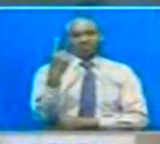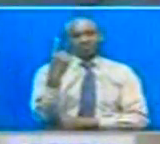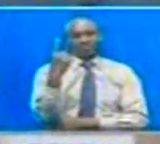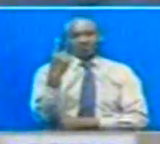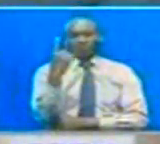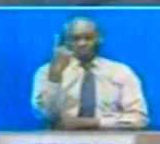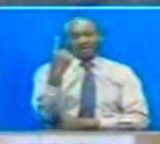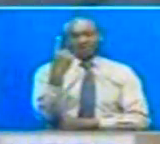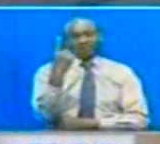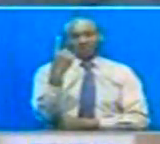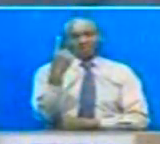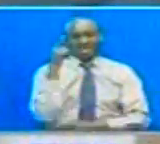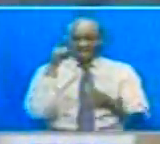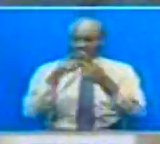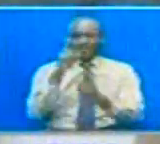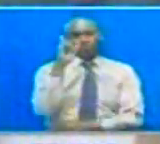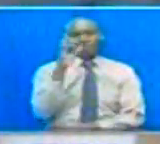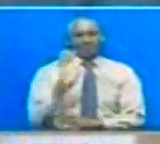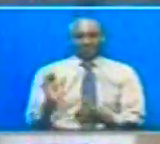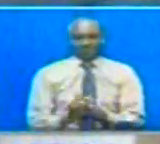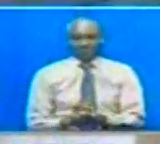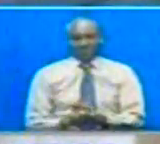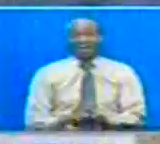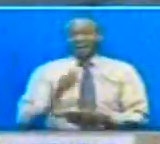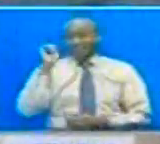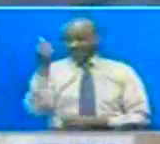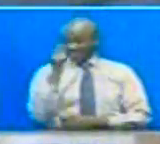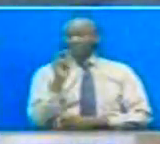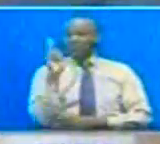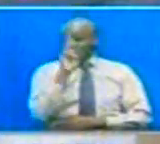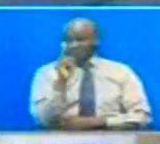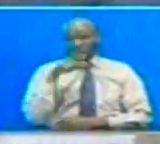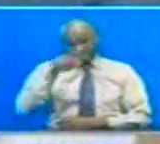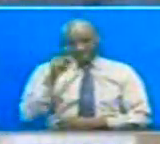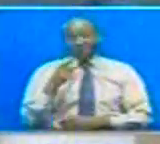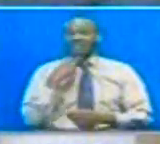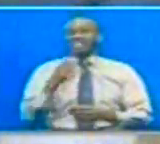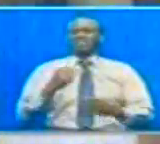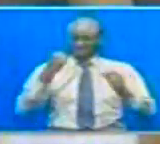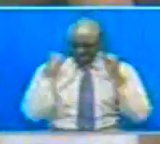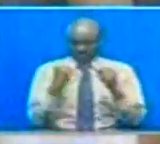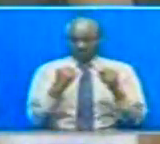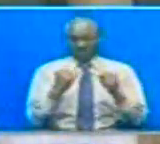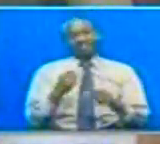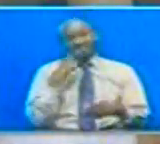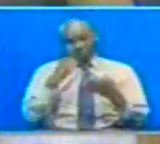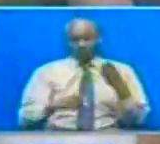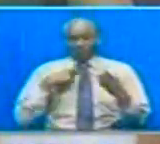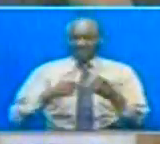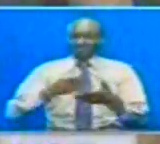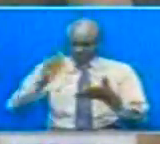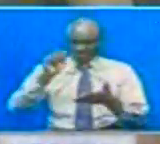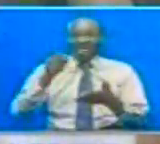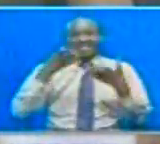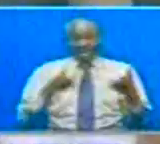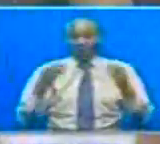just one. With President Uhuru Kenyatta having put his foot down over the new law, the focus now shifts to